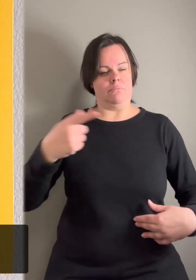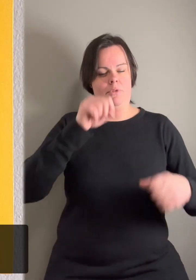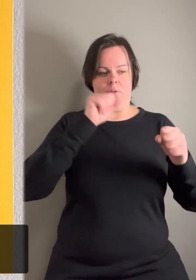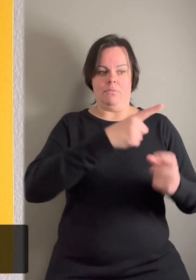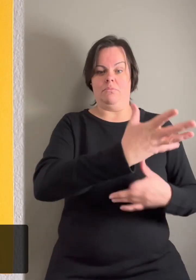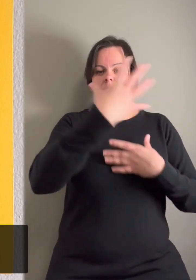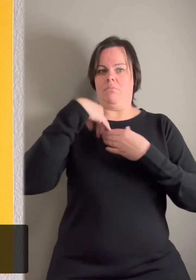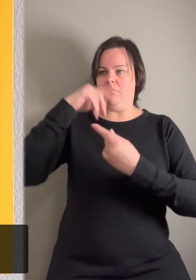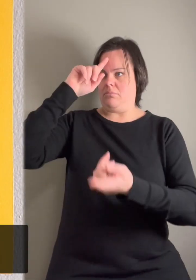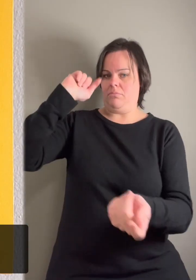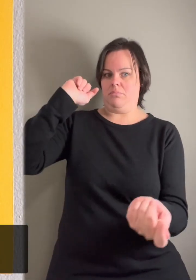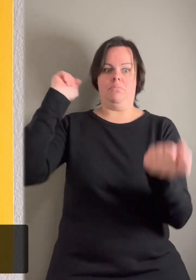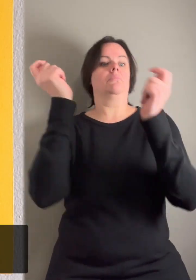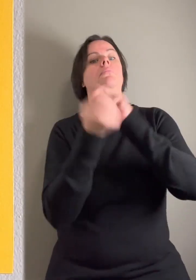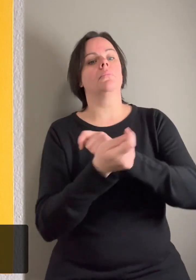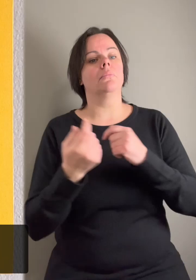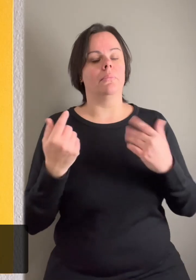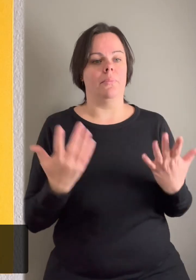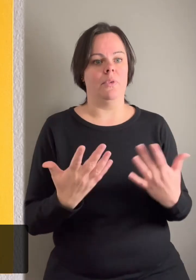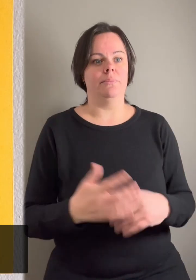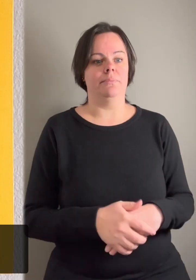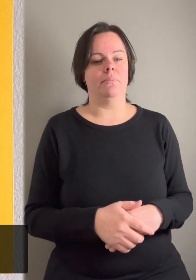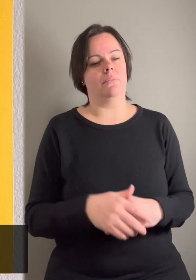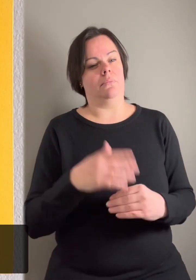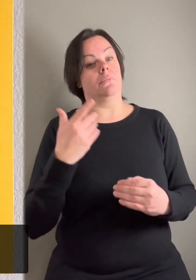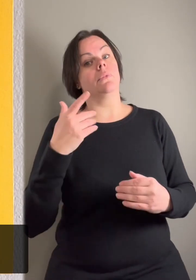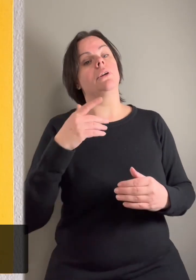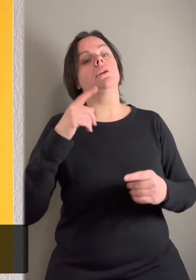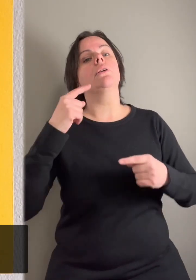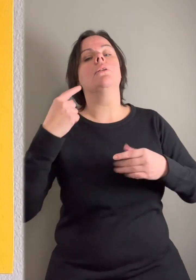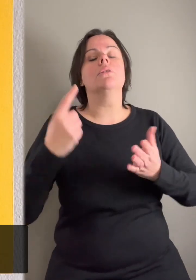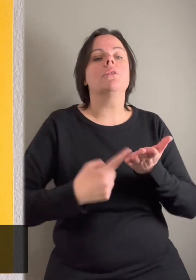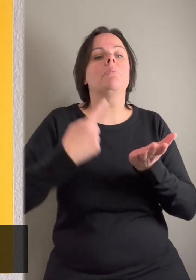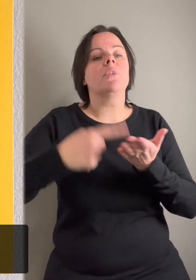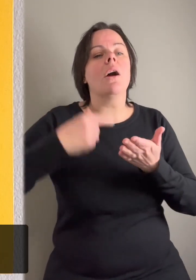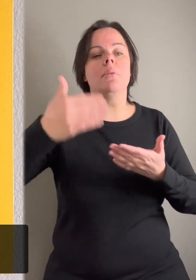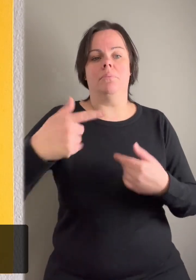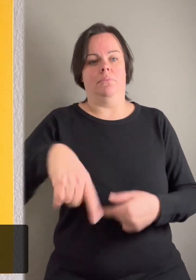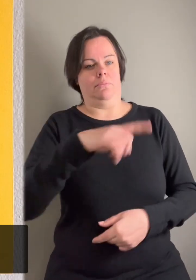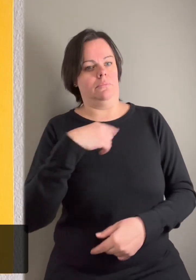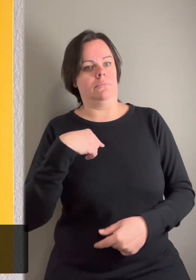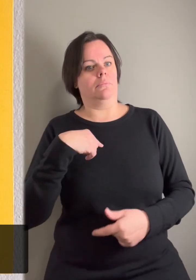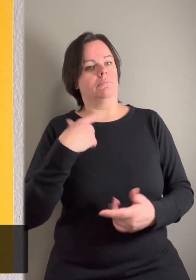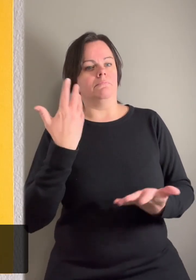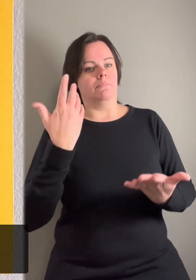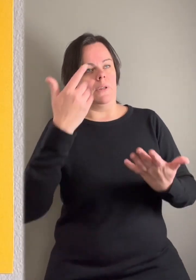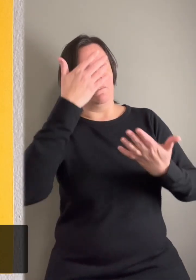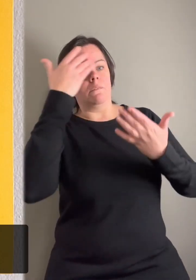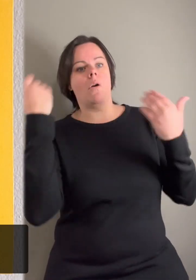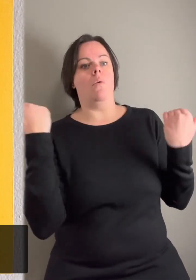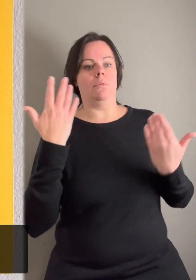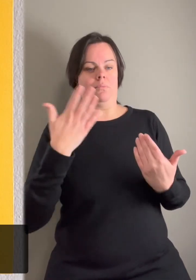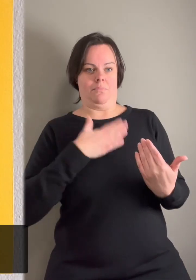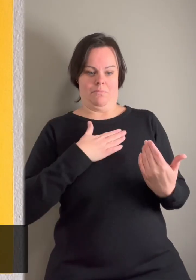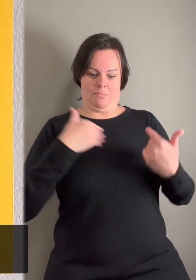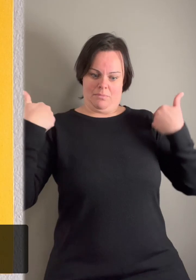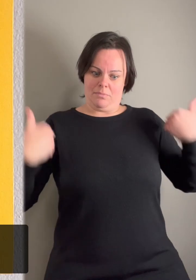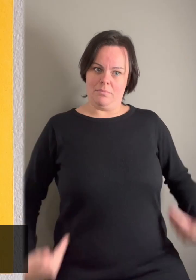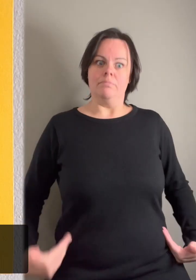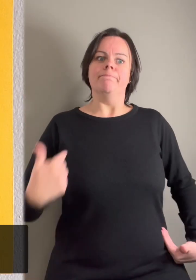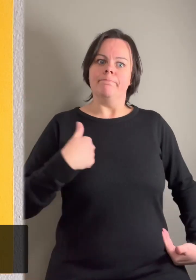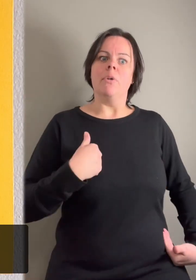Globalization has changed our understanding of the human body. Sometimes I wonder if we forget that